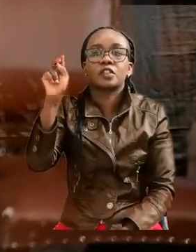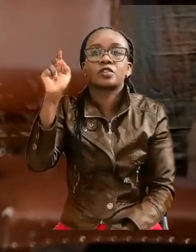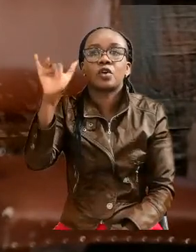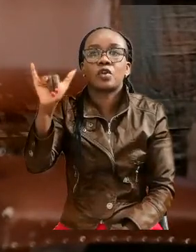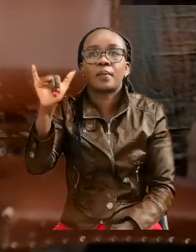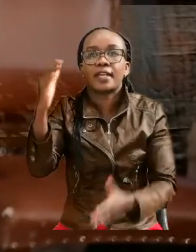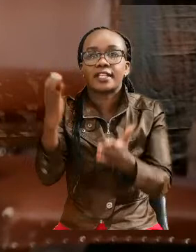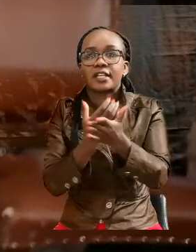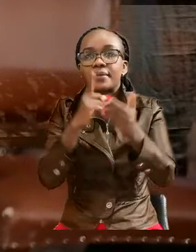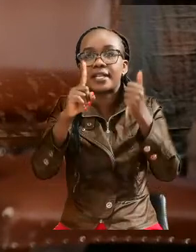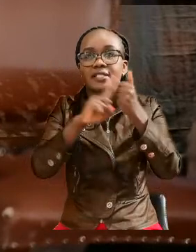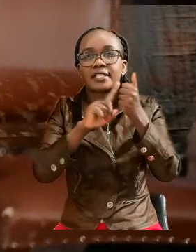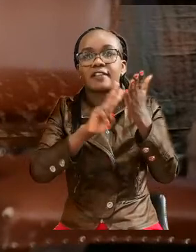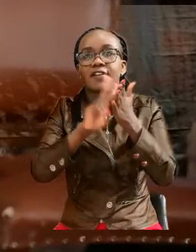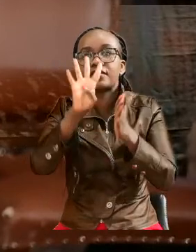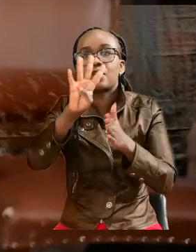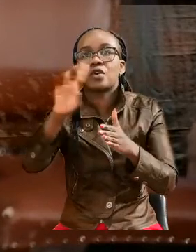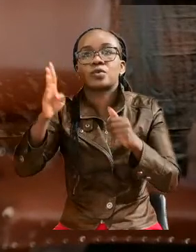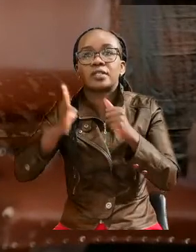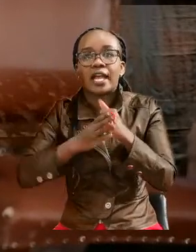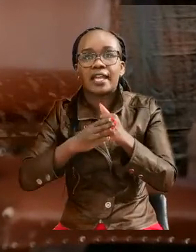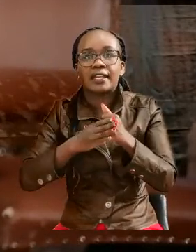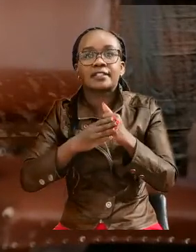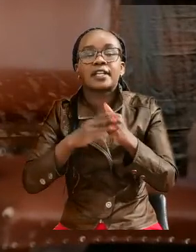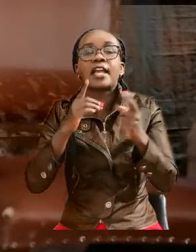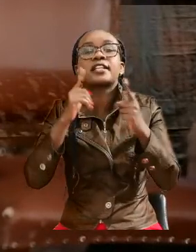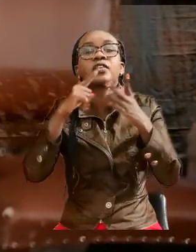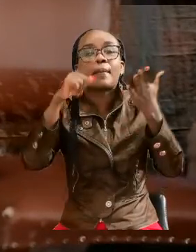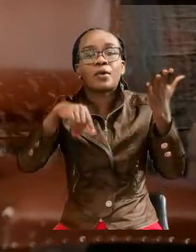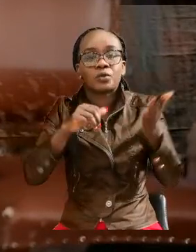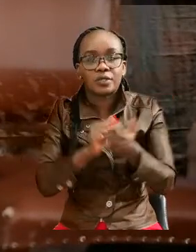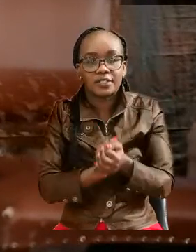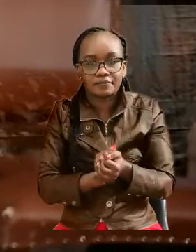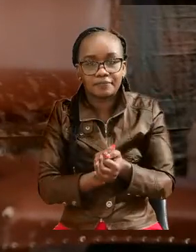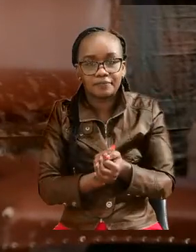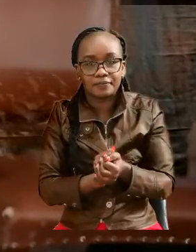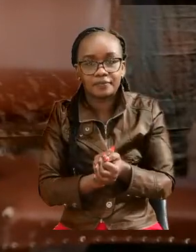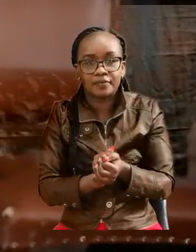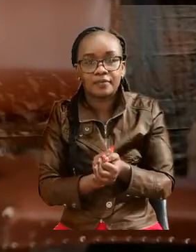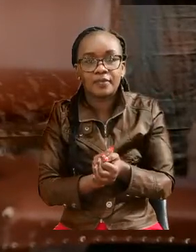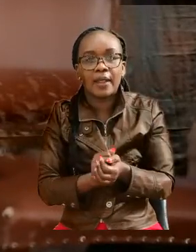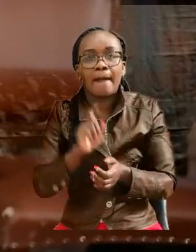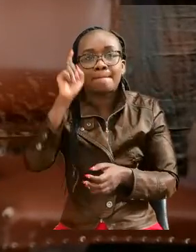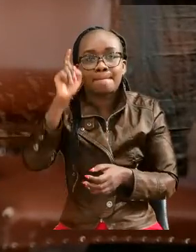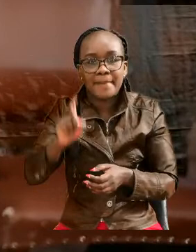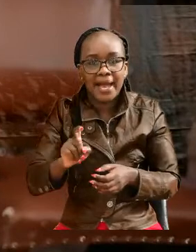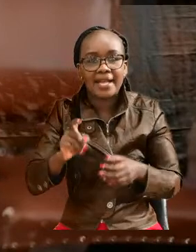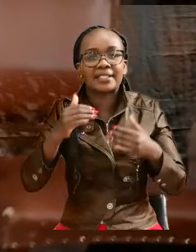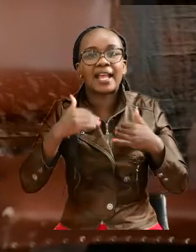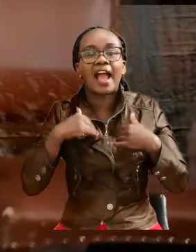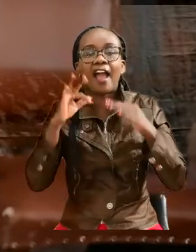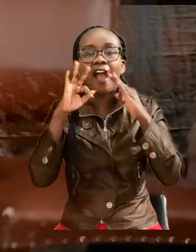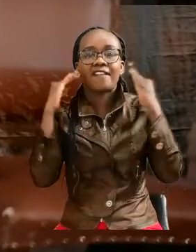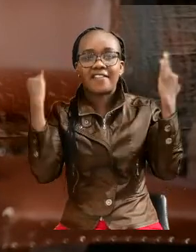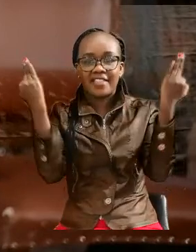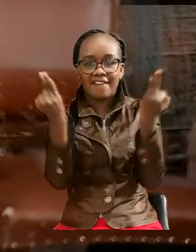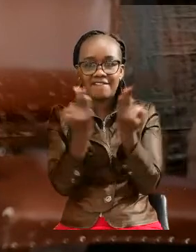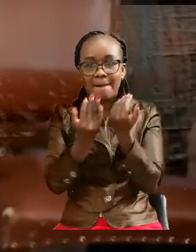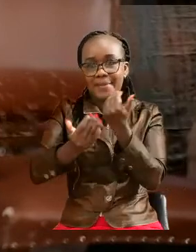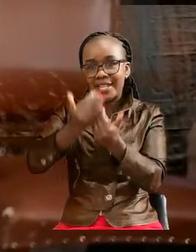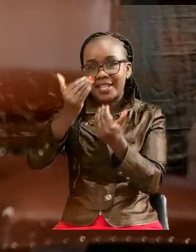9, it was telling us that we should maintain the family